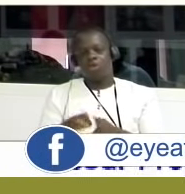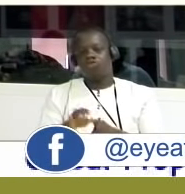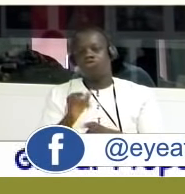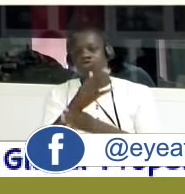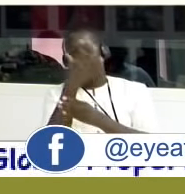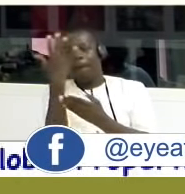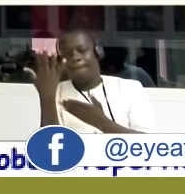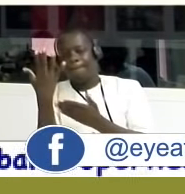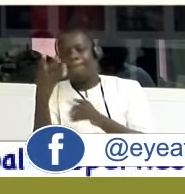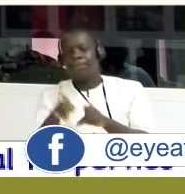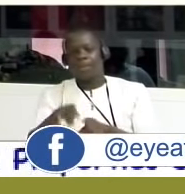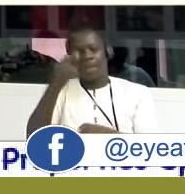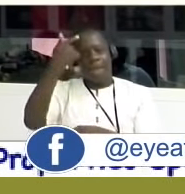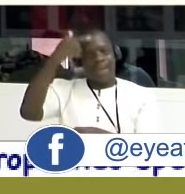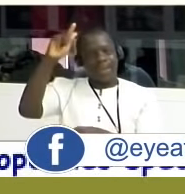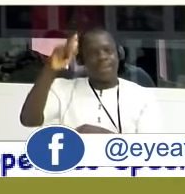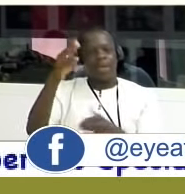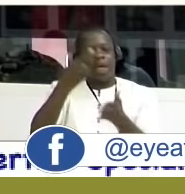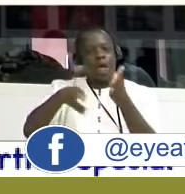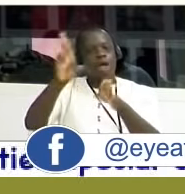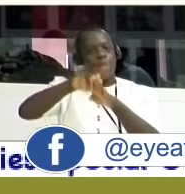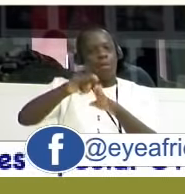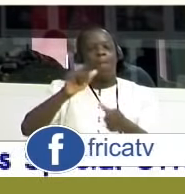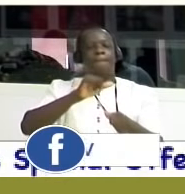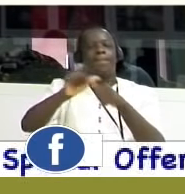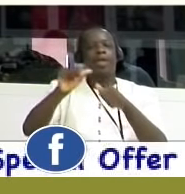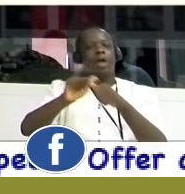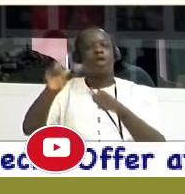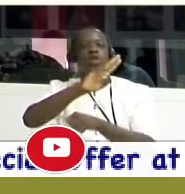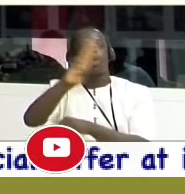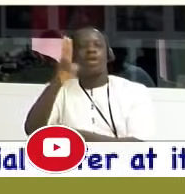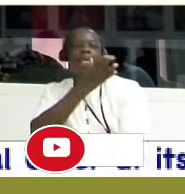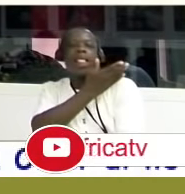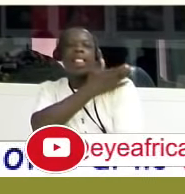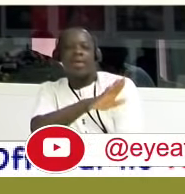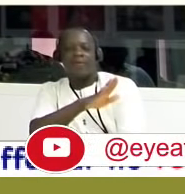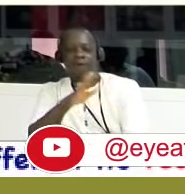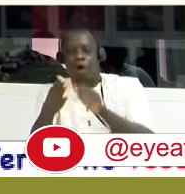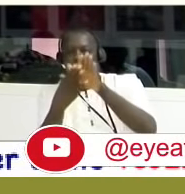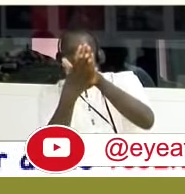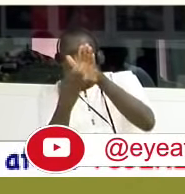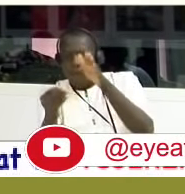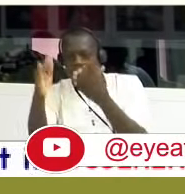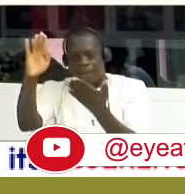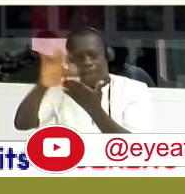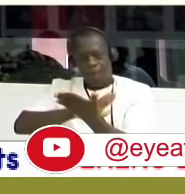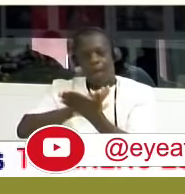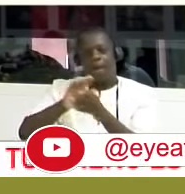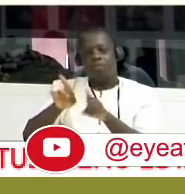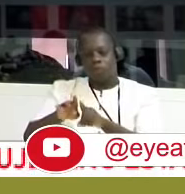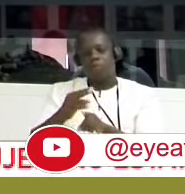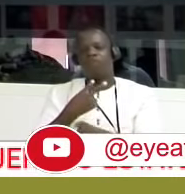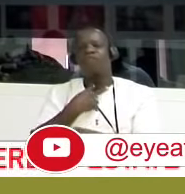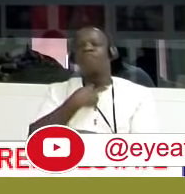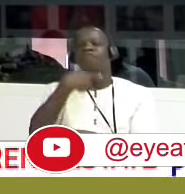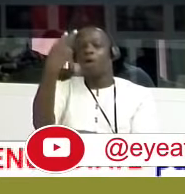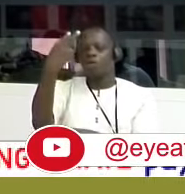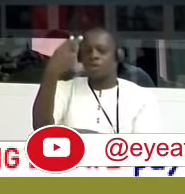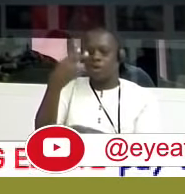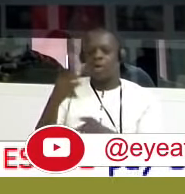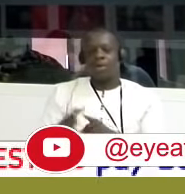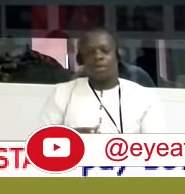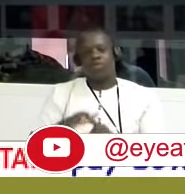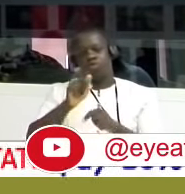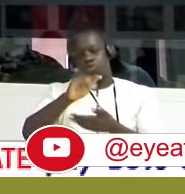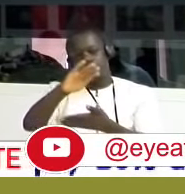report is better not to leave copies, it should be verbal as well. And so you would receive these reports